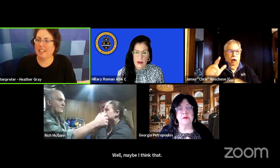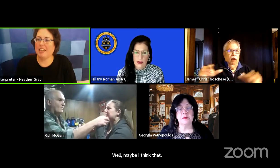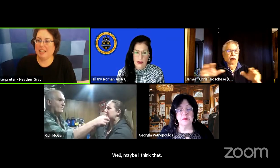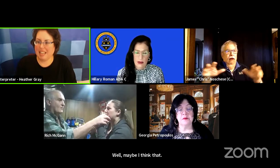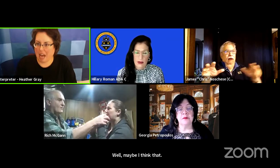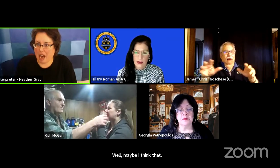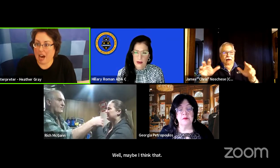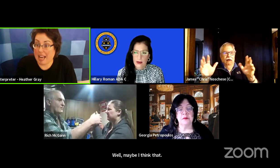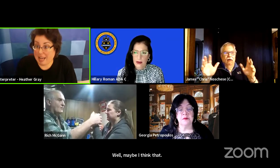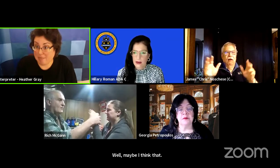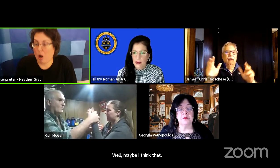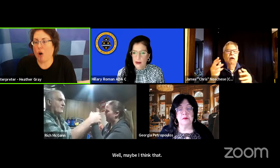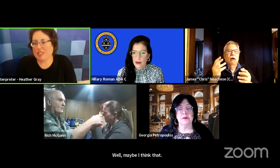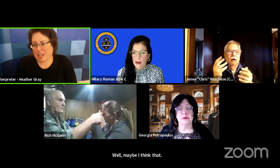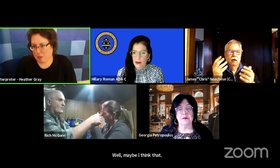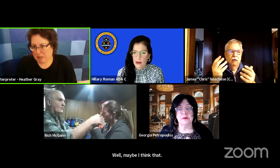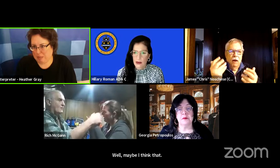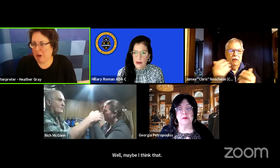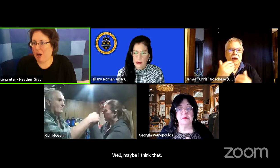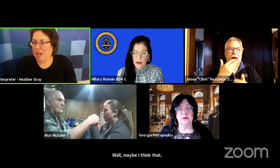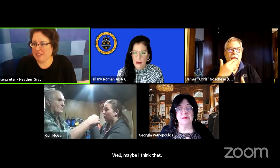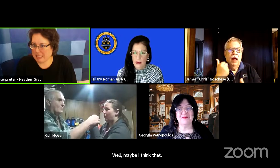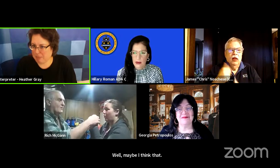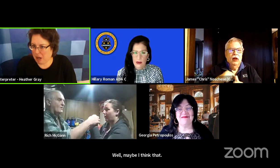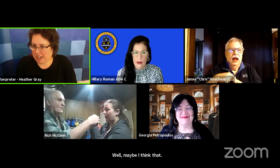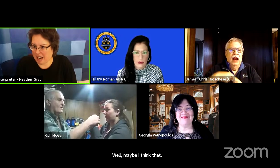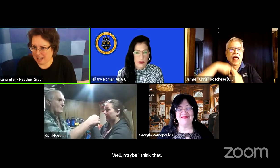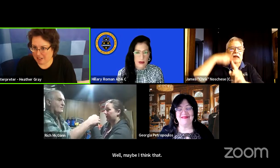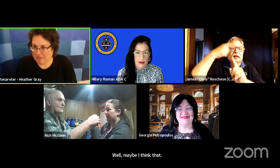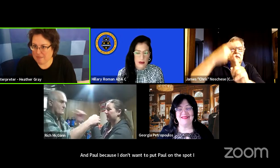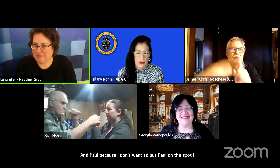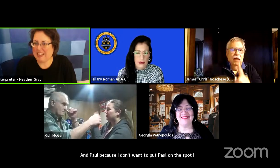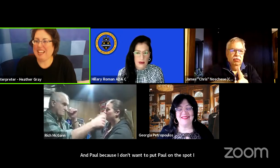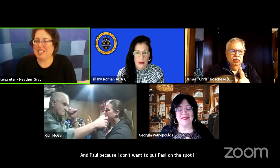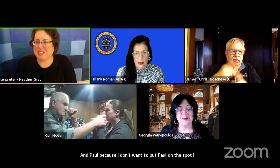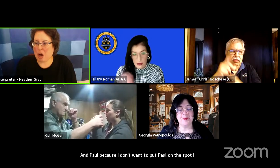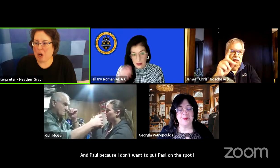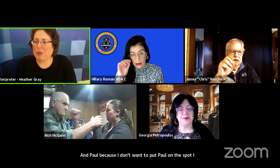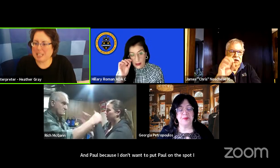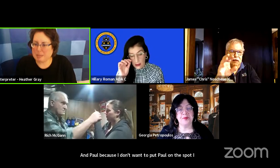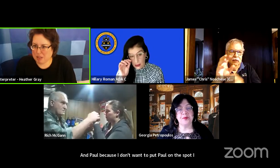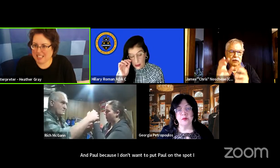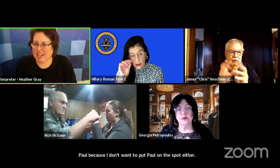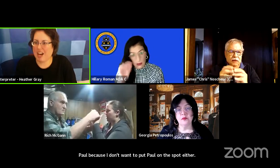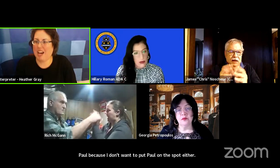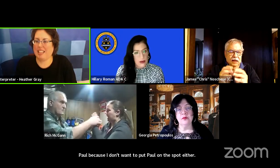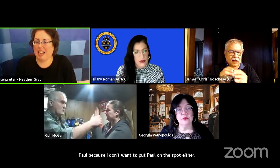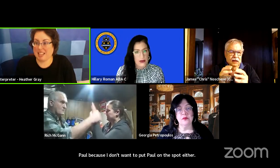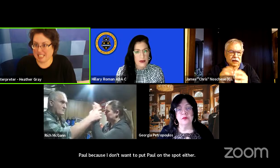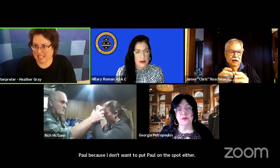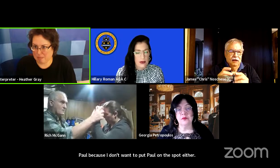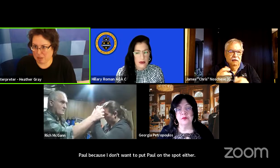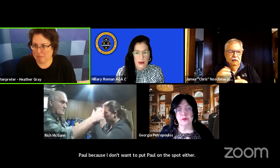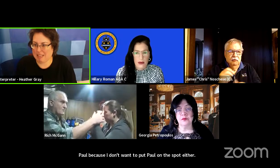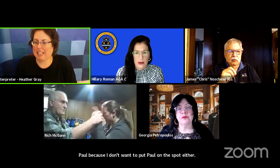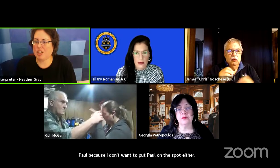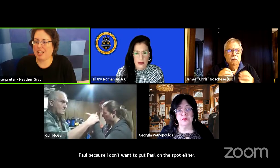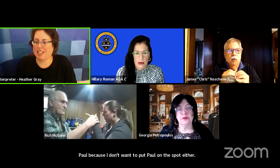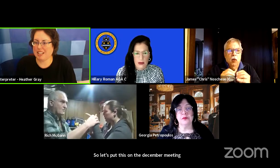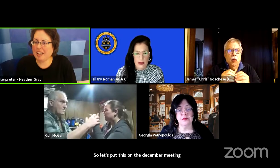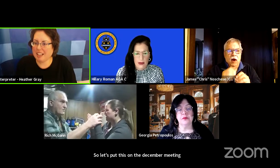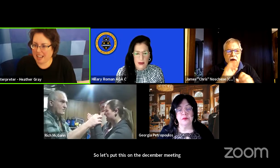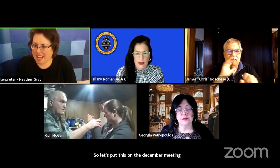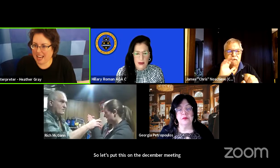it. And Paul, because I don't want to put Paul on the spot either. So let's put this on the December